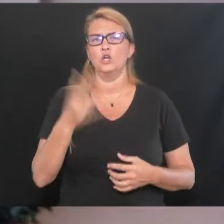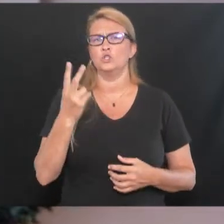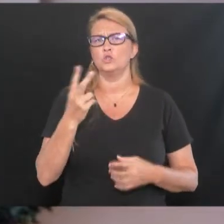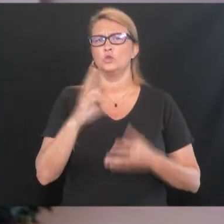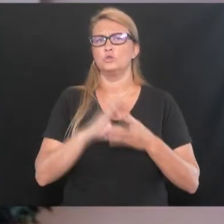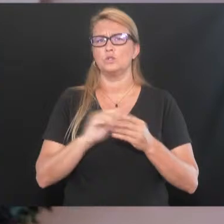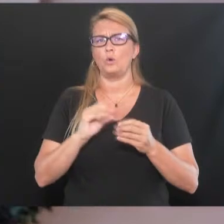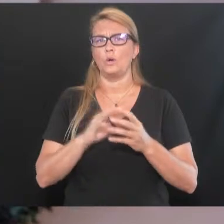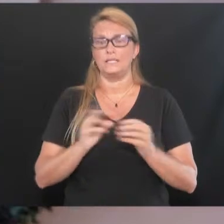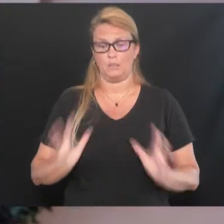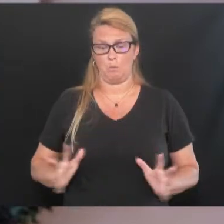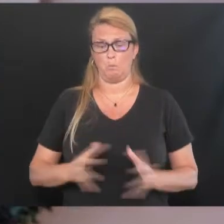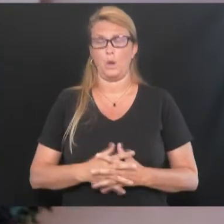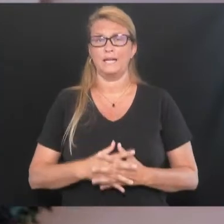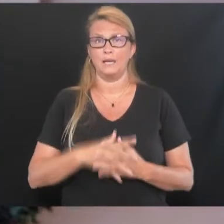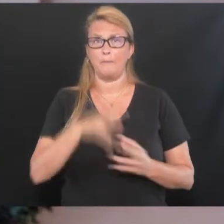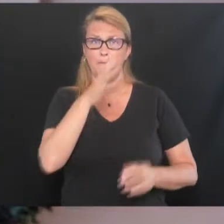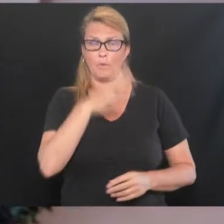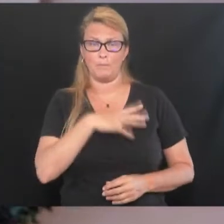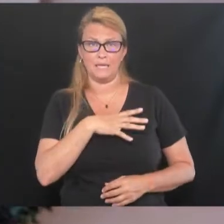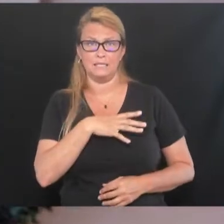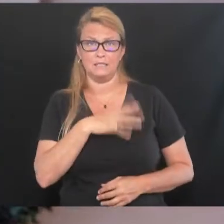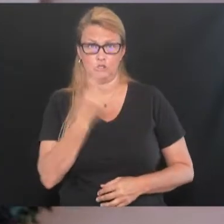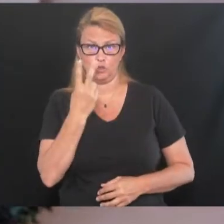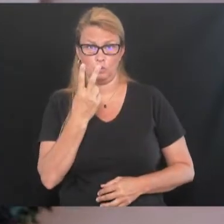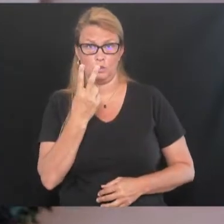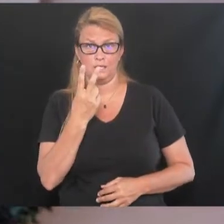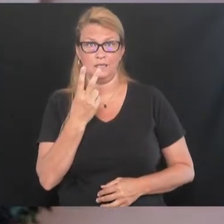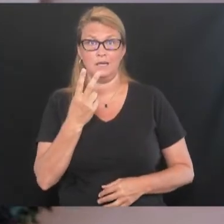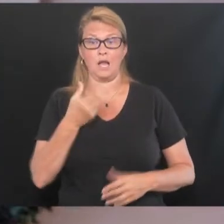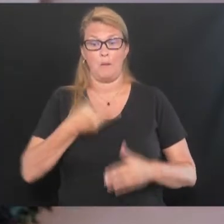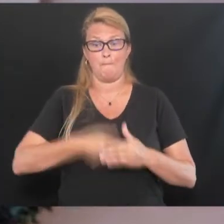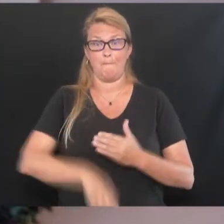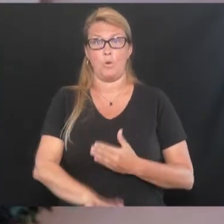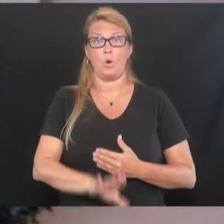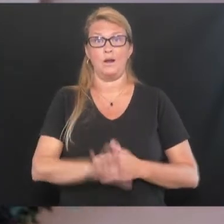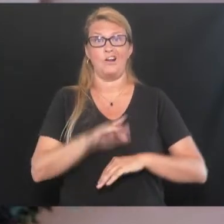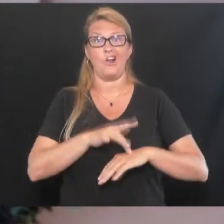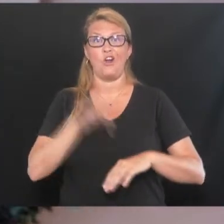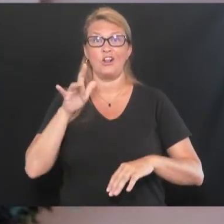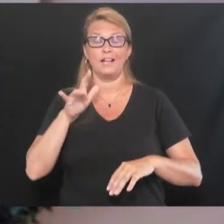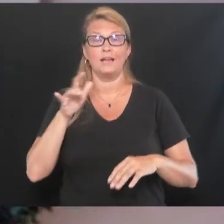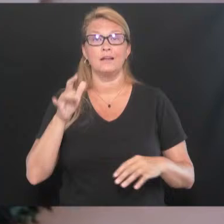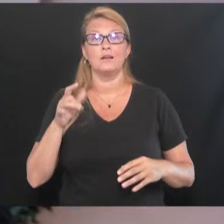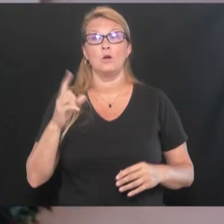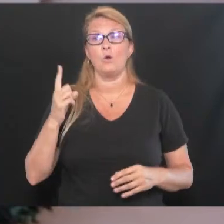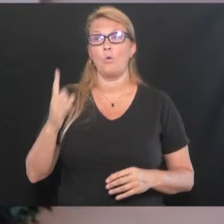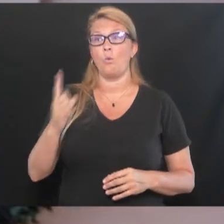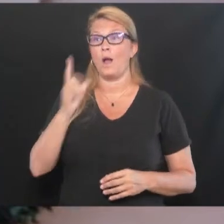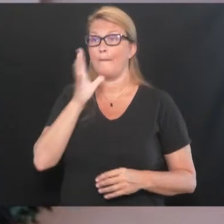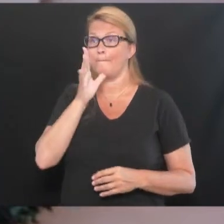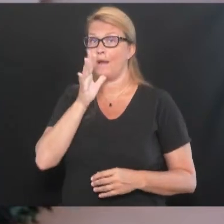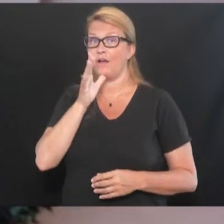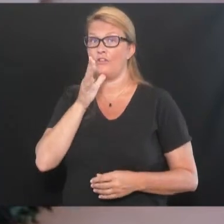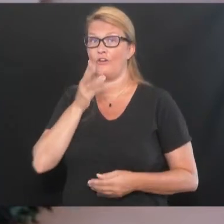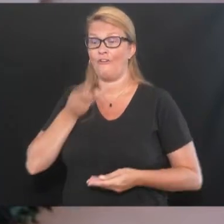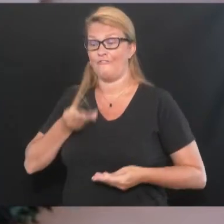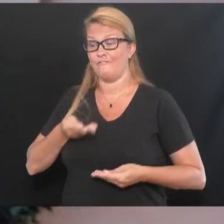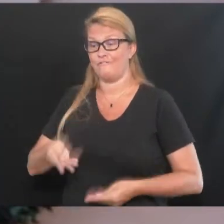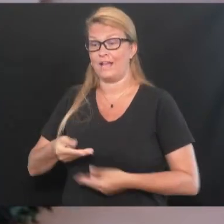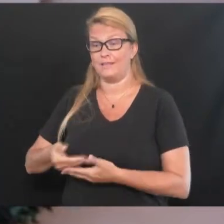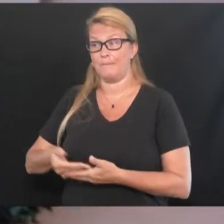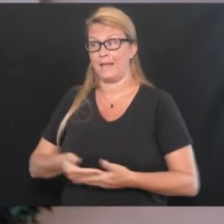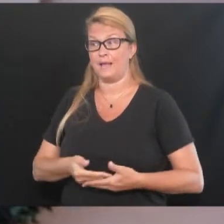delivered their babies early because of the impact of COVID-19. One mom got to feed her baby once before she